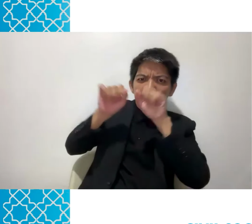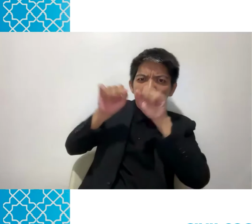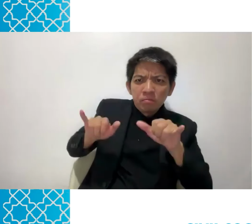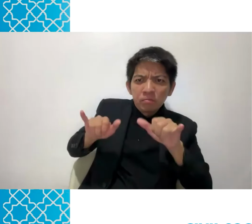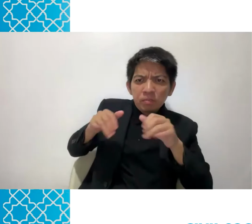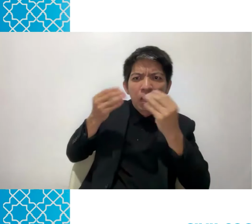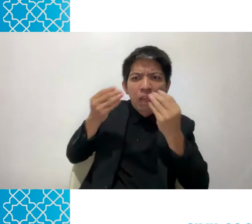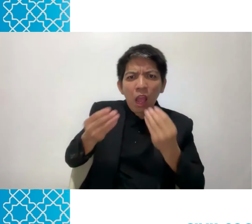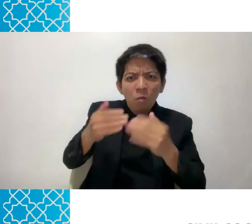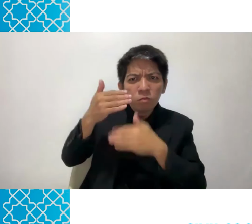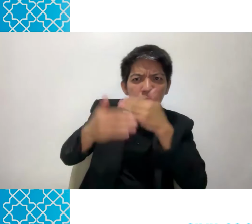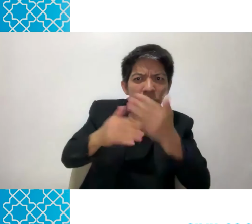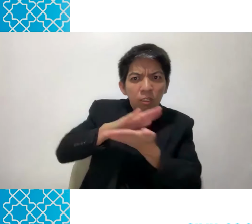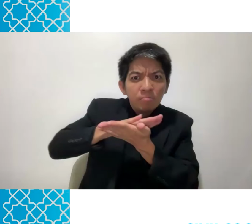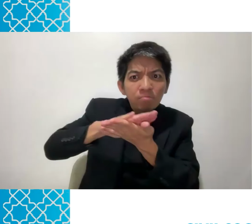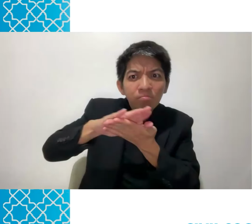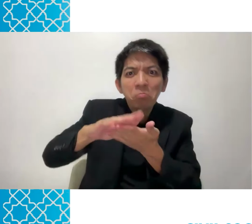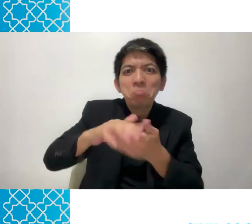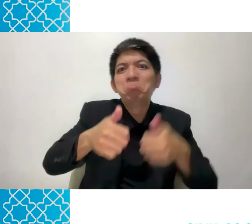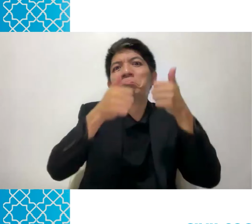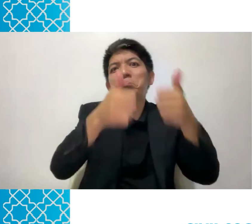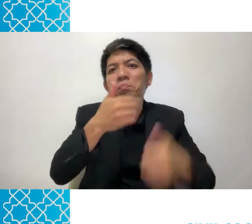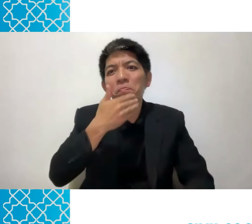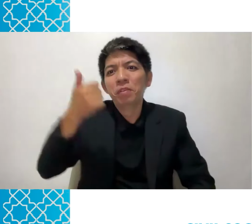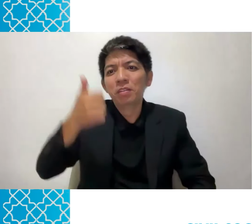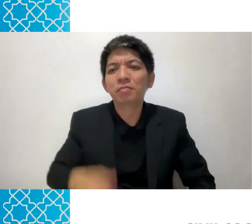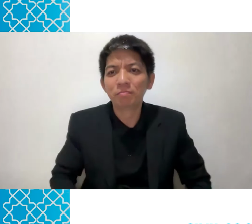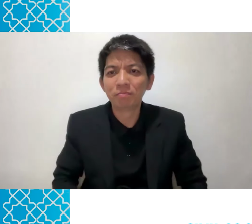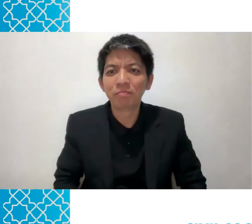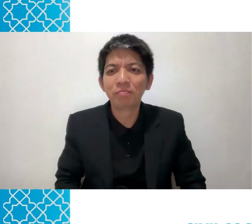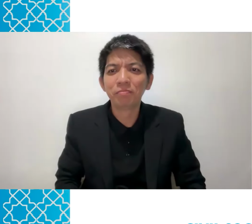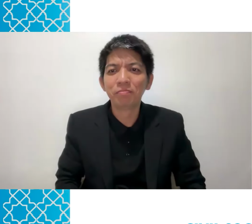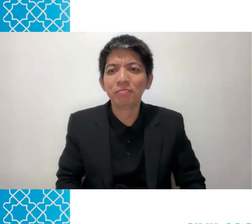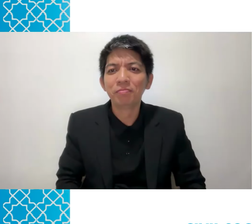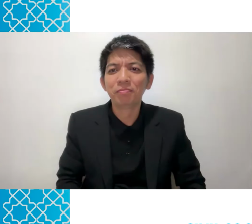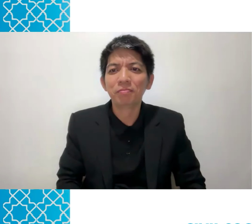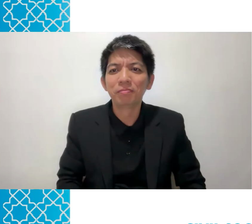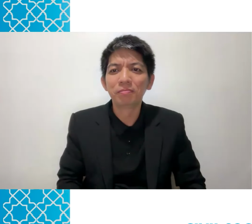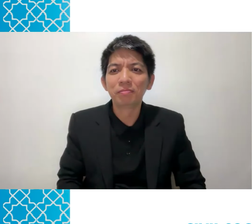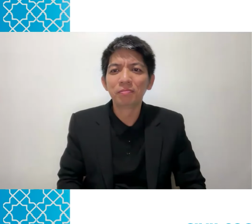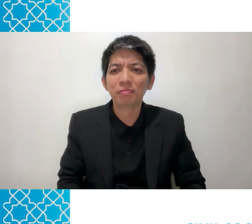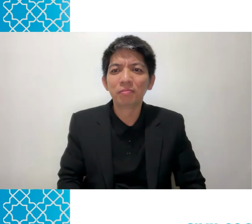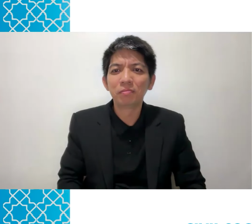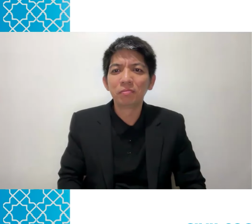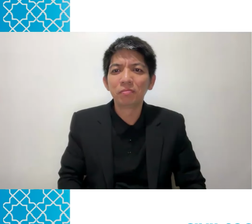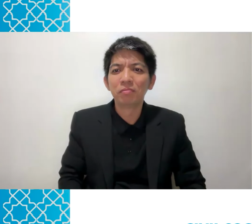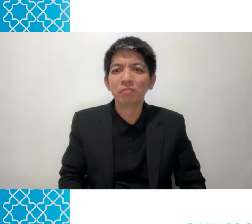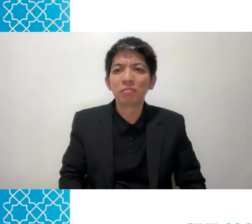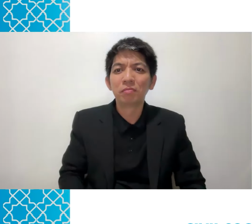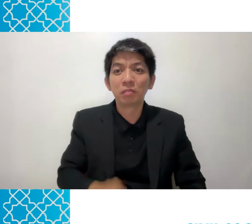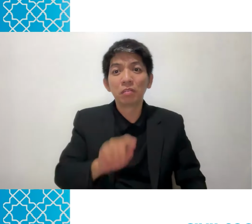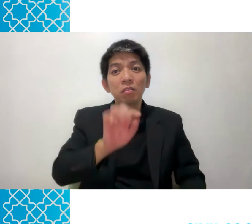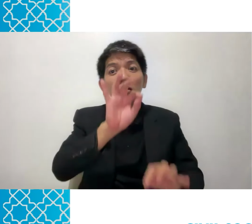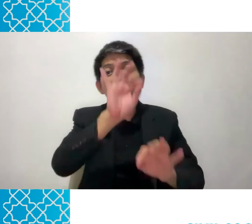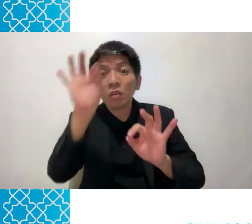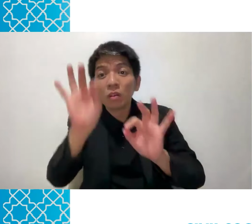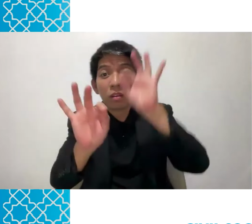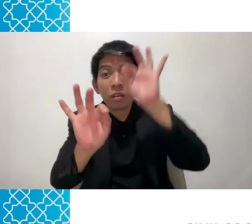question, and just so you know, we are tracking some of the questions coming in through Pigeonhole, and I hope that we have time at the end to get to more